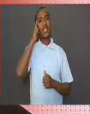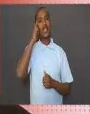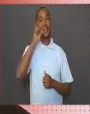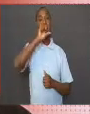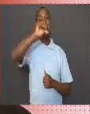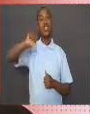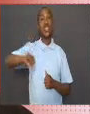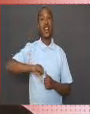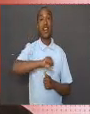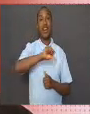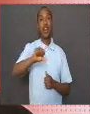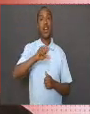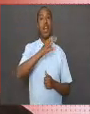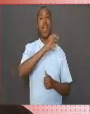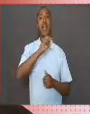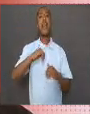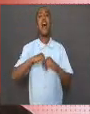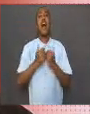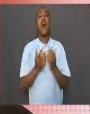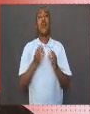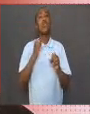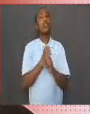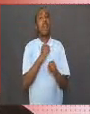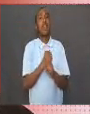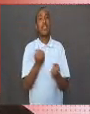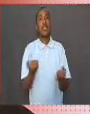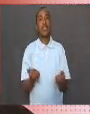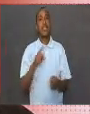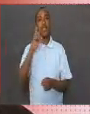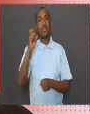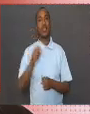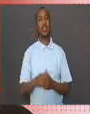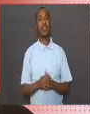consider injera and how it is made.